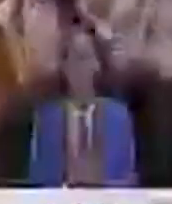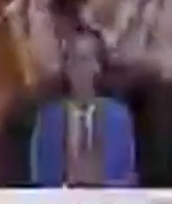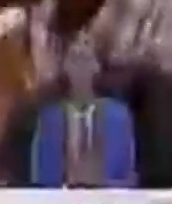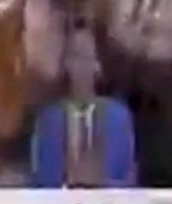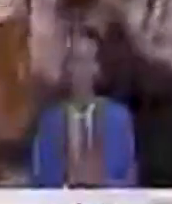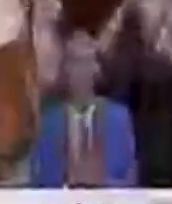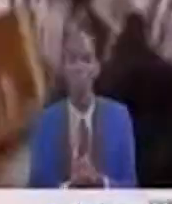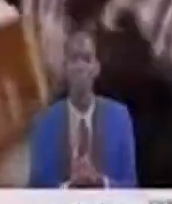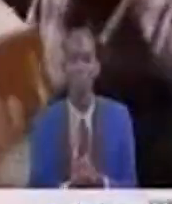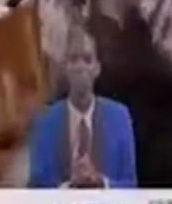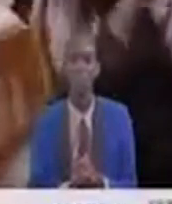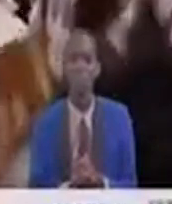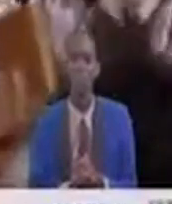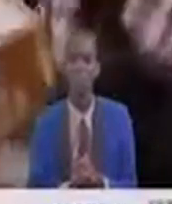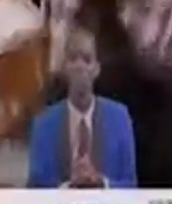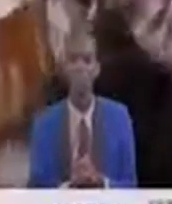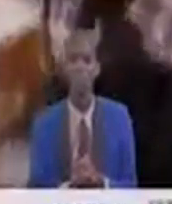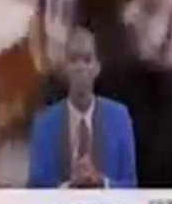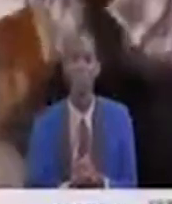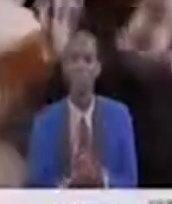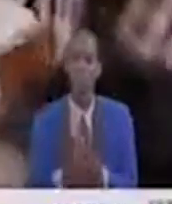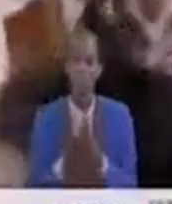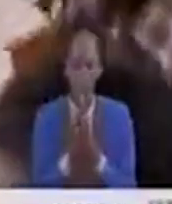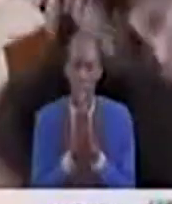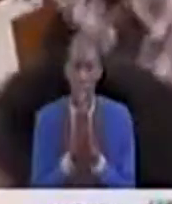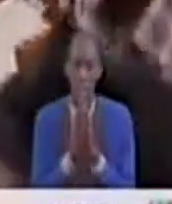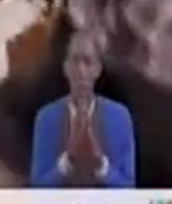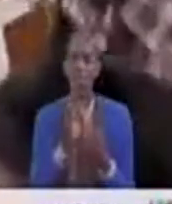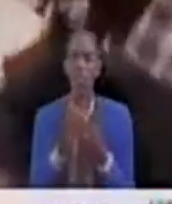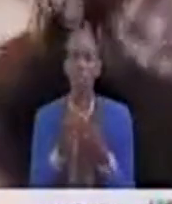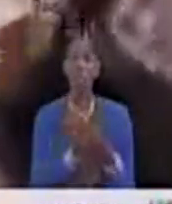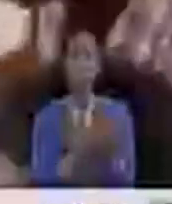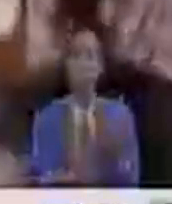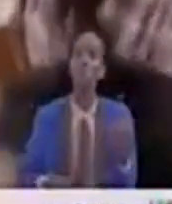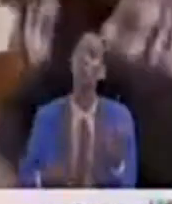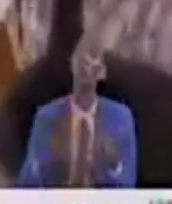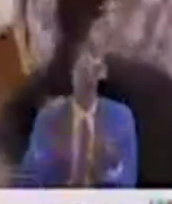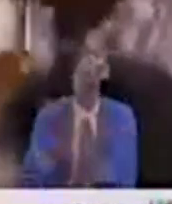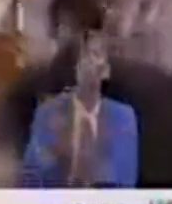And tell the Lord, your love, protect me.